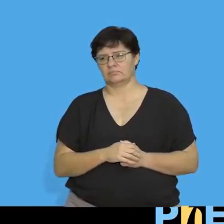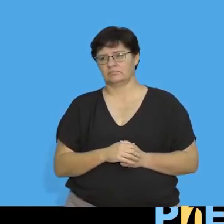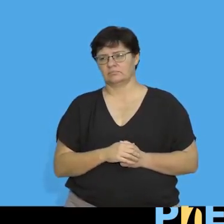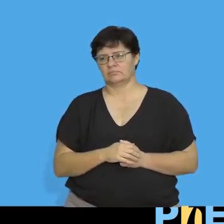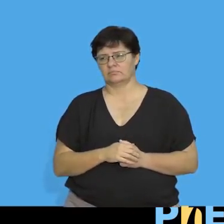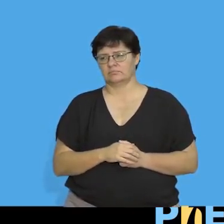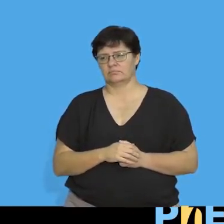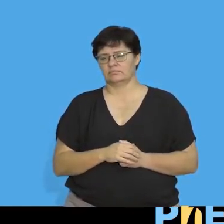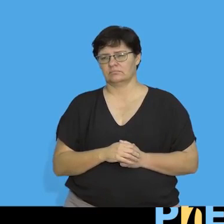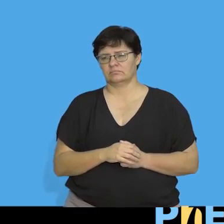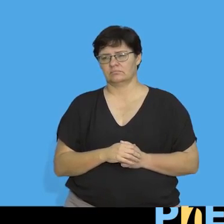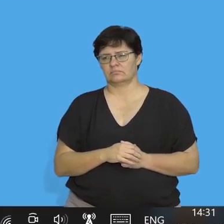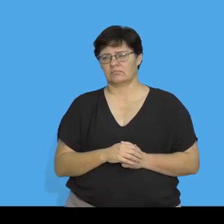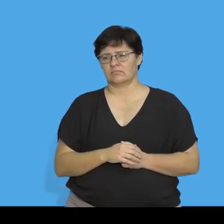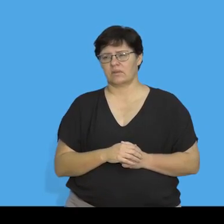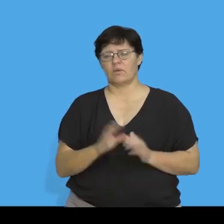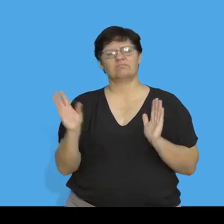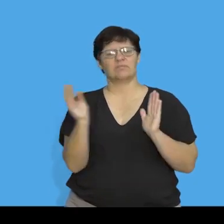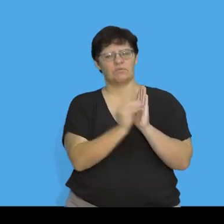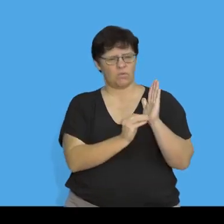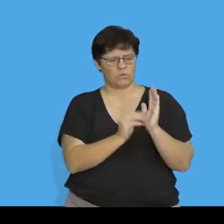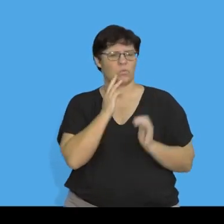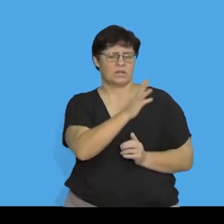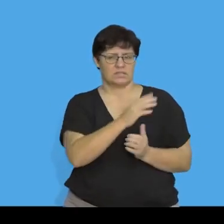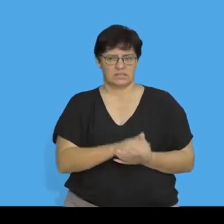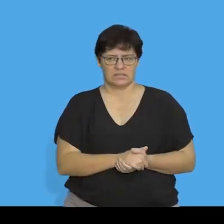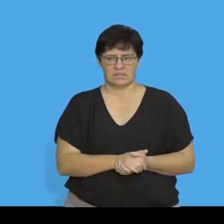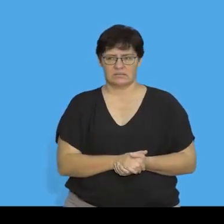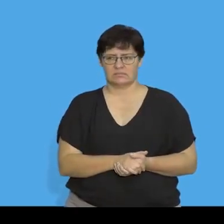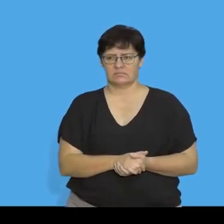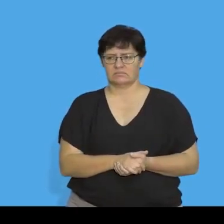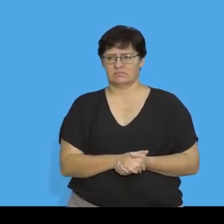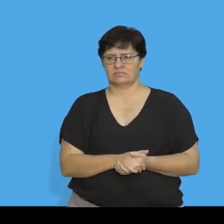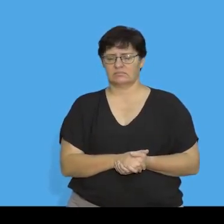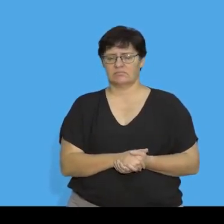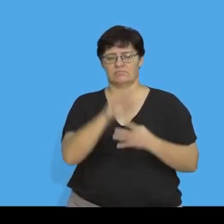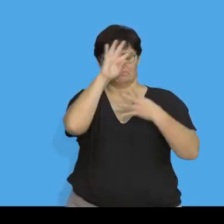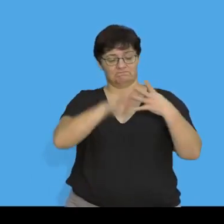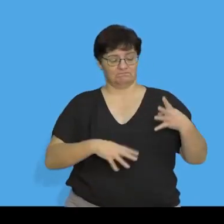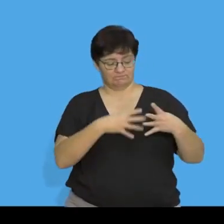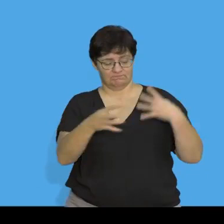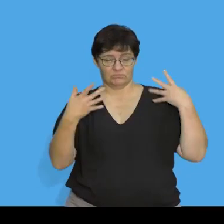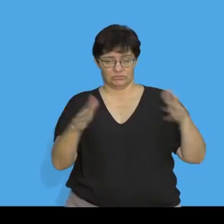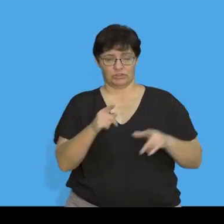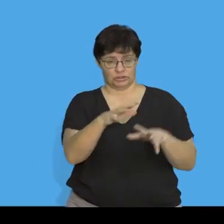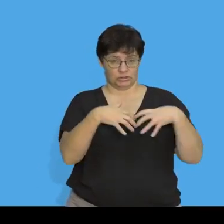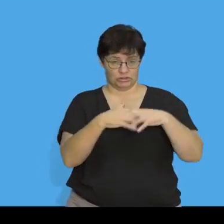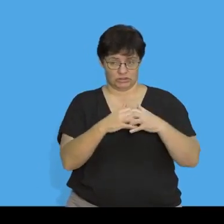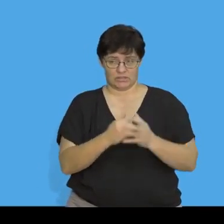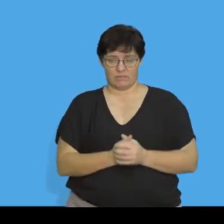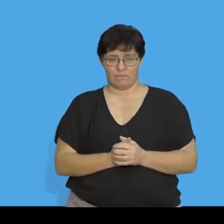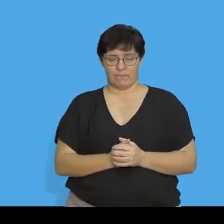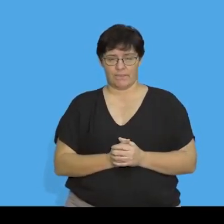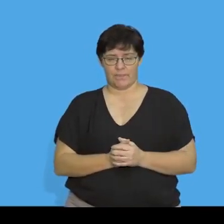1.73, because I want to record this data. And I've drawn up a table already where I've